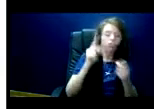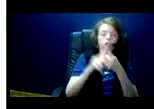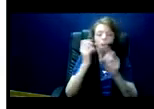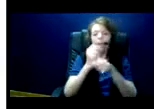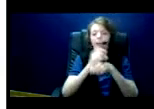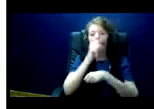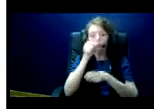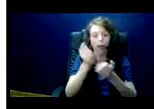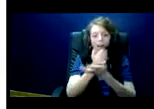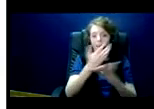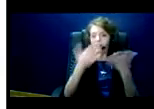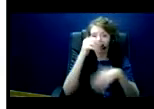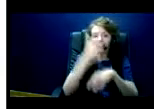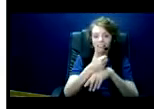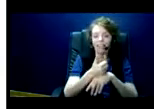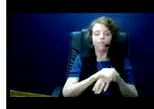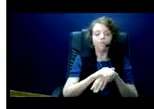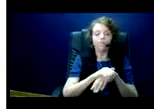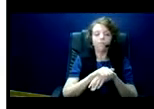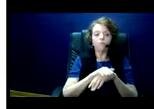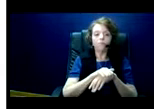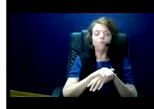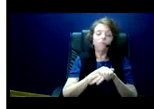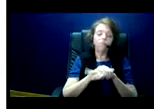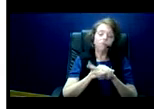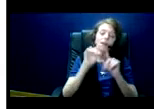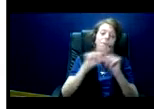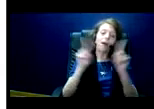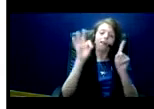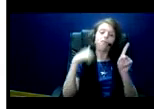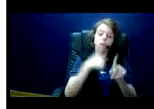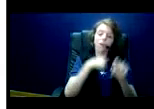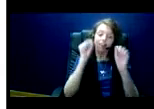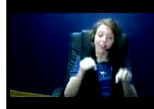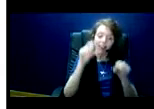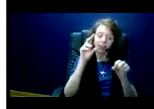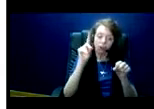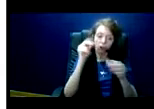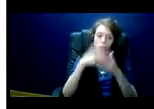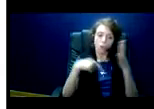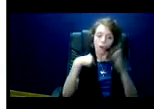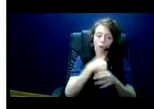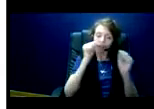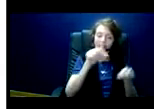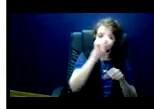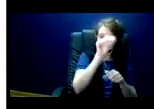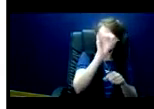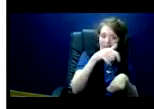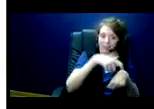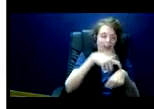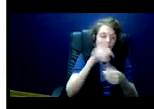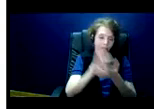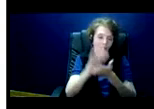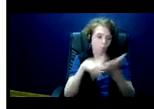set, but there isn't actually a rush. And if we can get to what we get to in that time, then that's what we do. So I